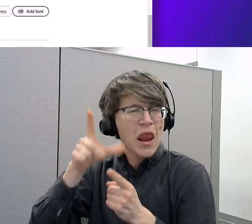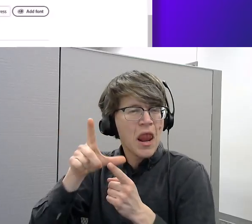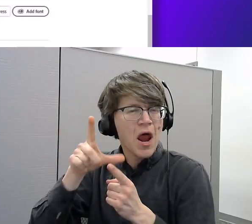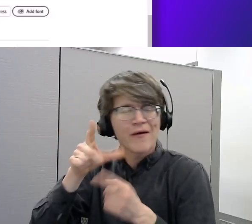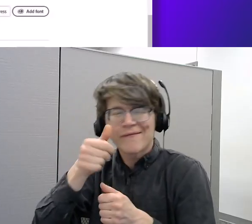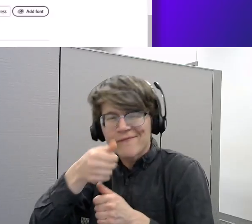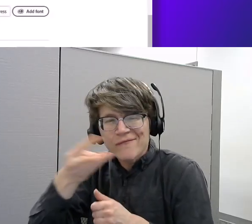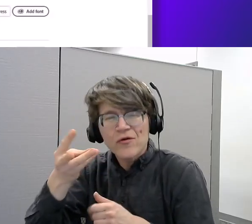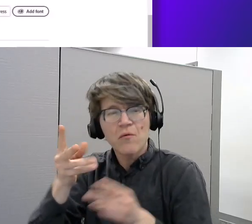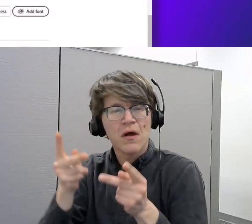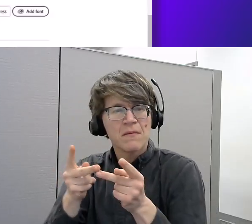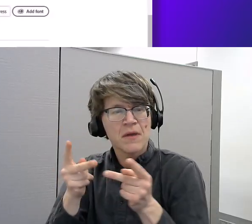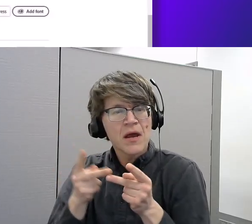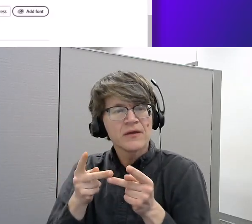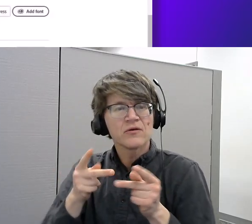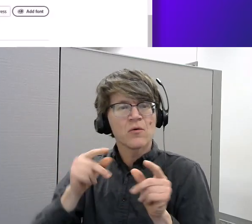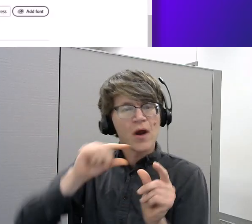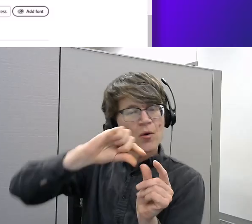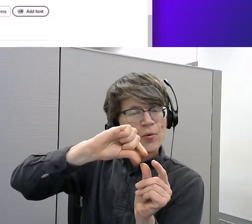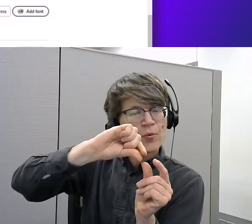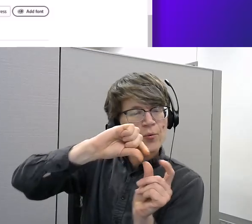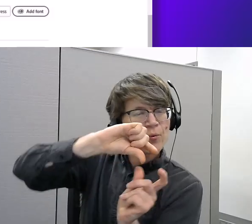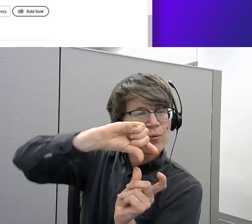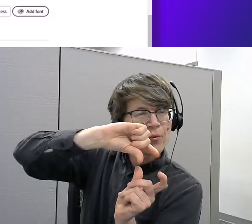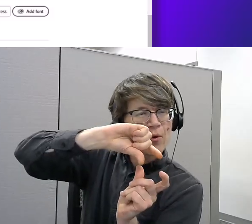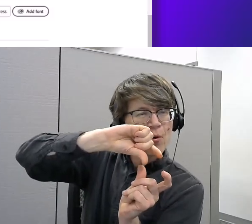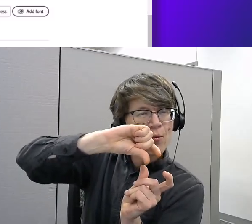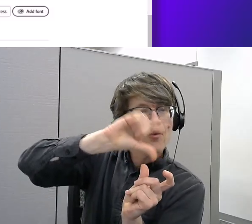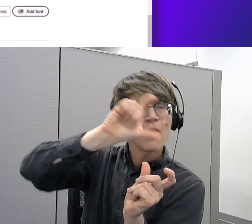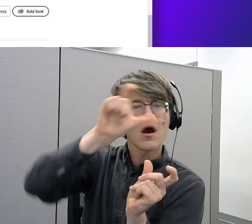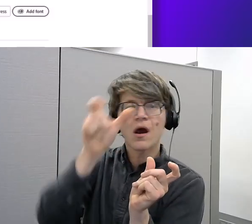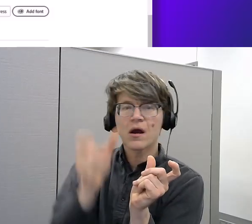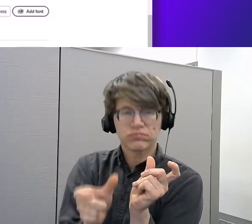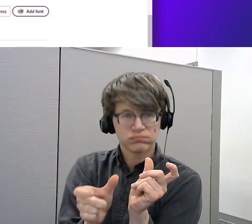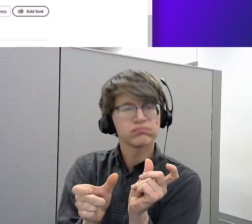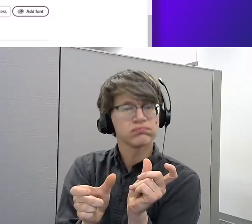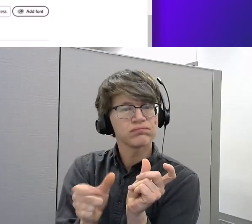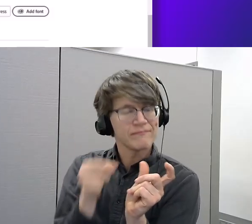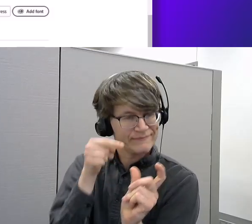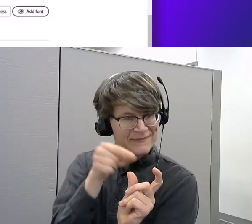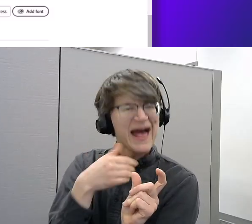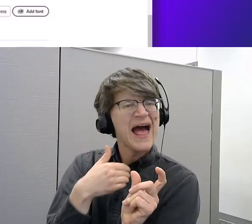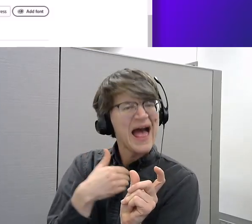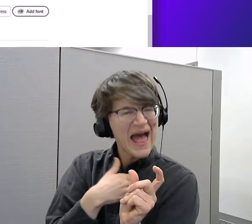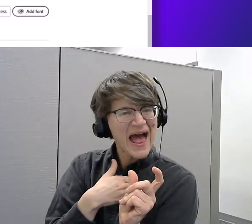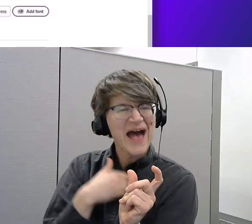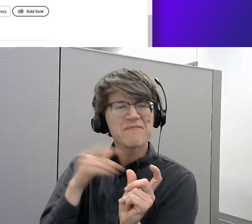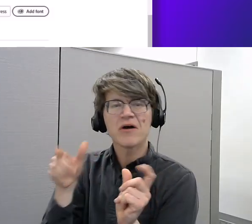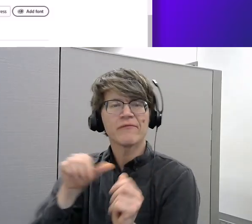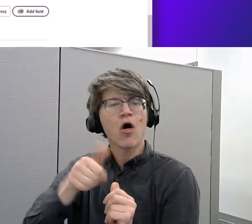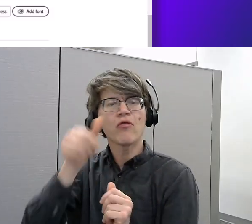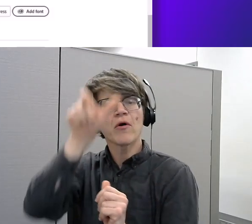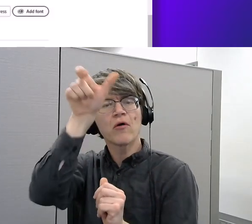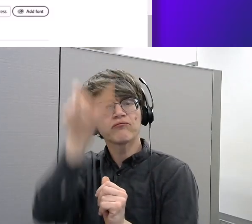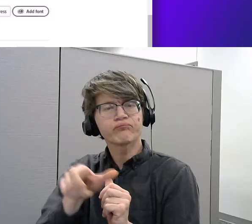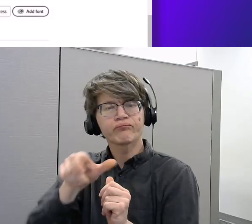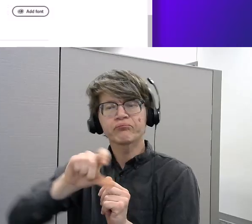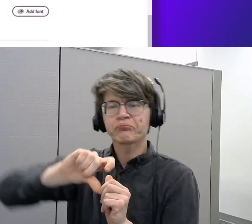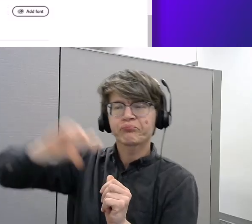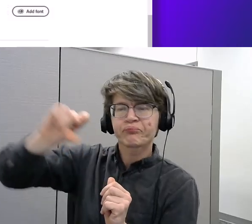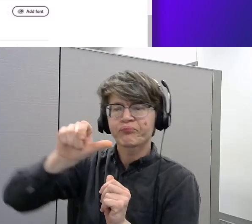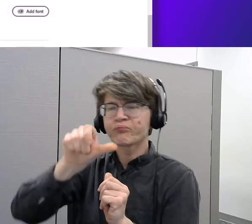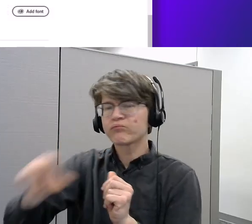to curve, and the rest of it tends to be pretty consistent. This is something that would still be fairly easy to read at smaller